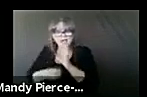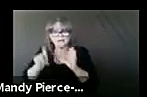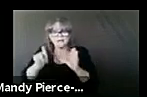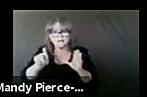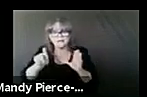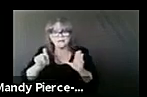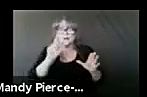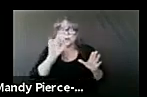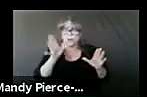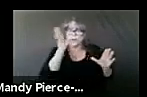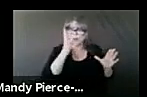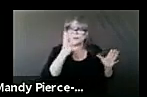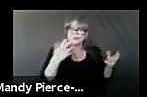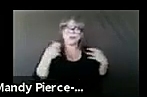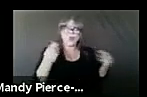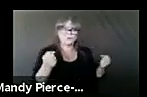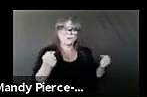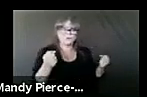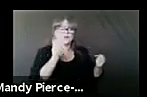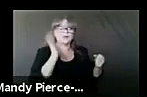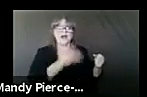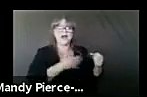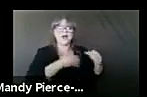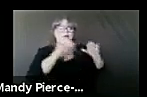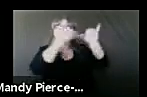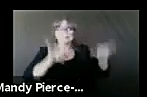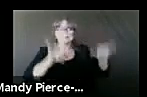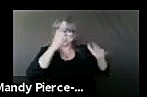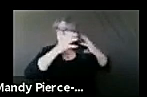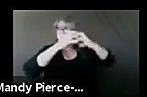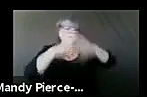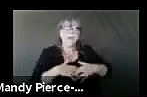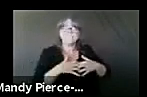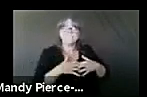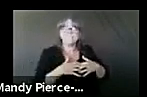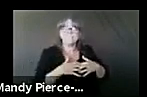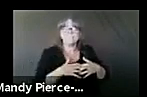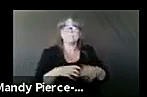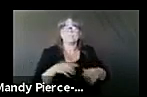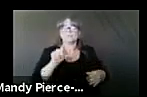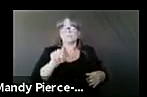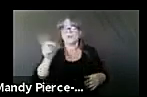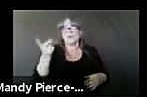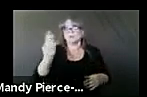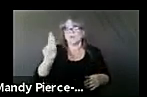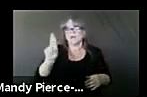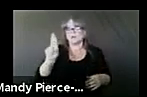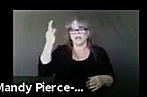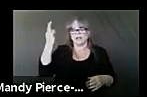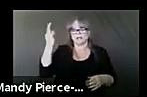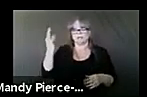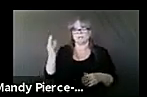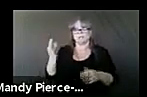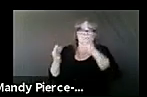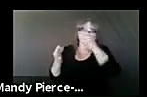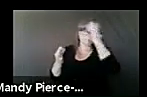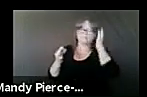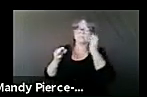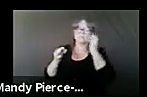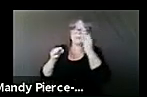and predict what's happening. Maybe the best way of predicting is to look how things have been going. We've certainly seen that the